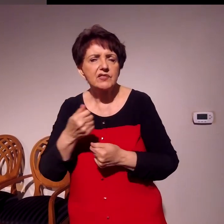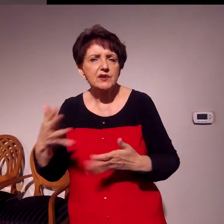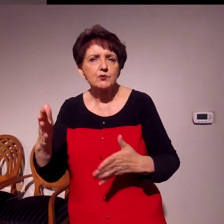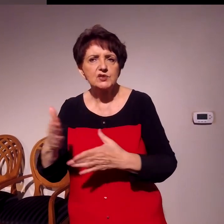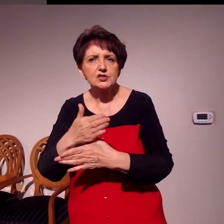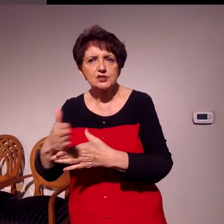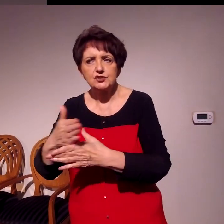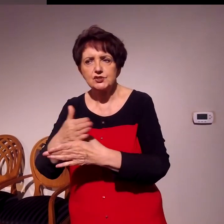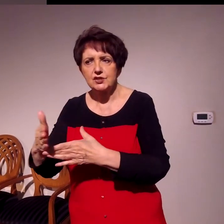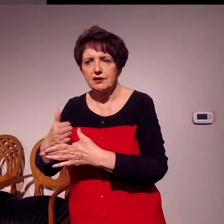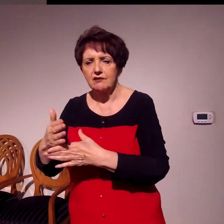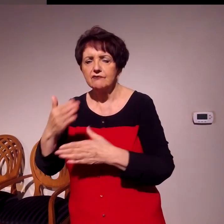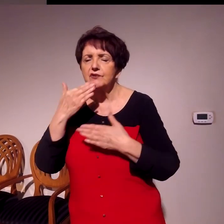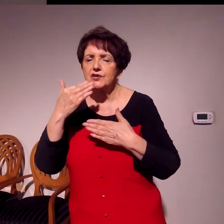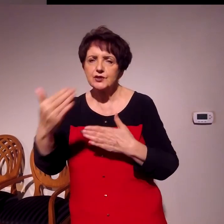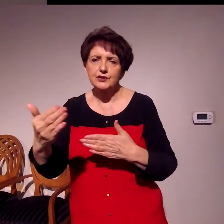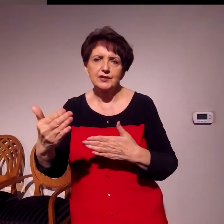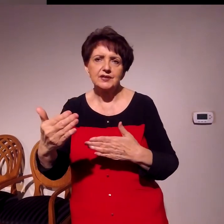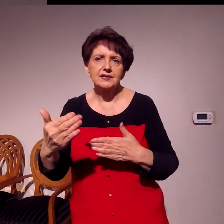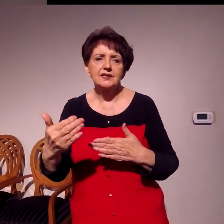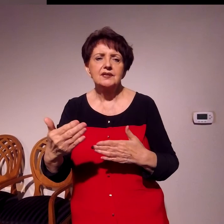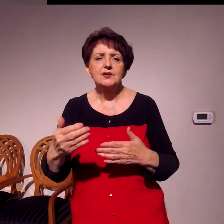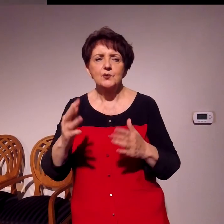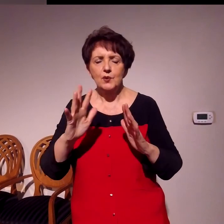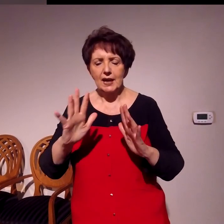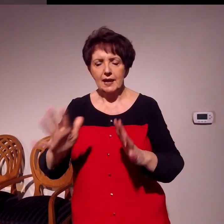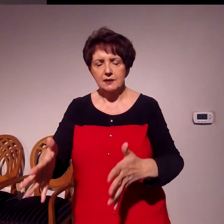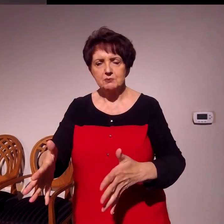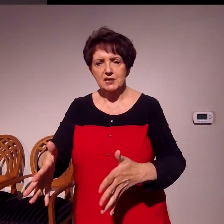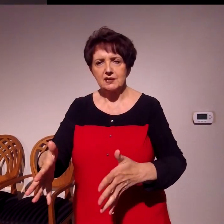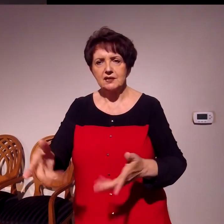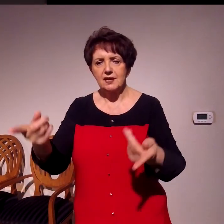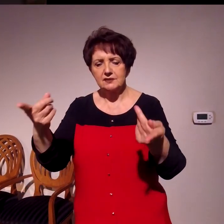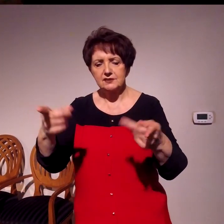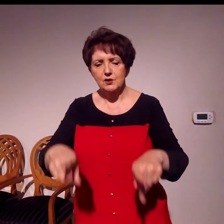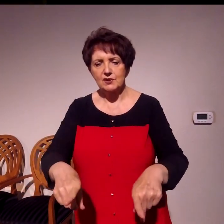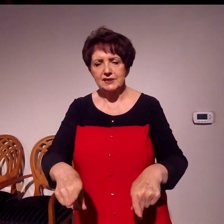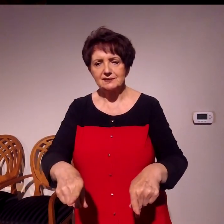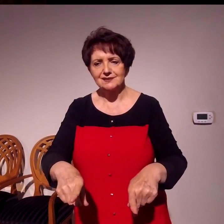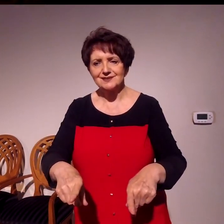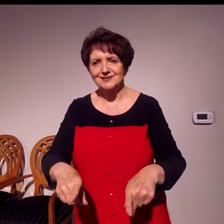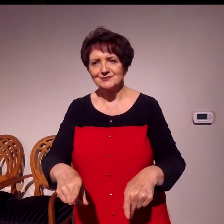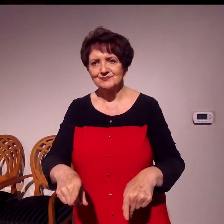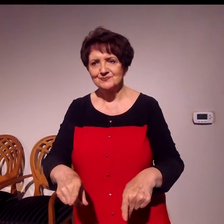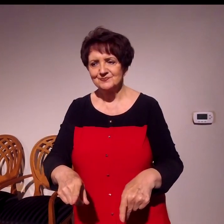grateful for the good. We simply let it be, and so it is.